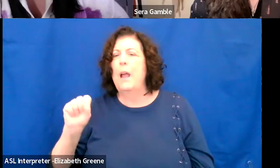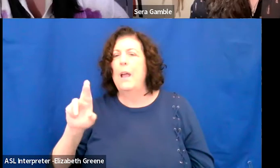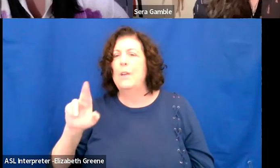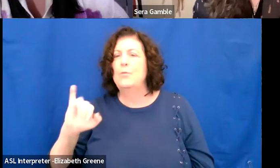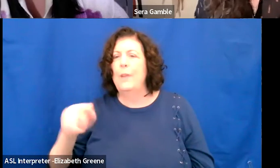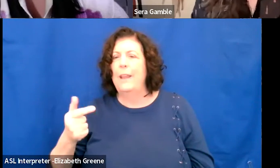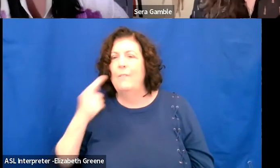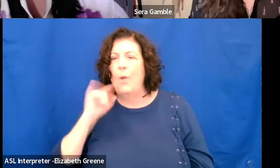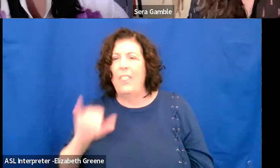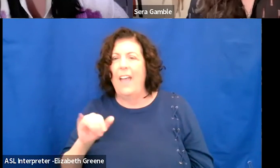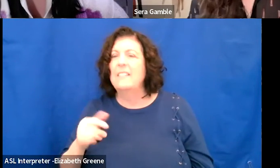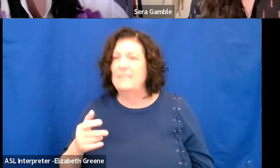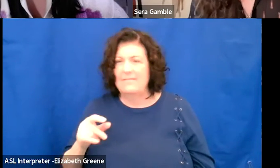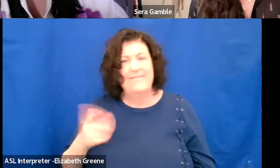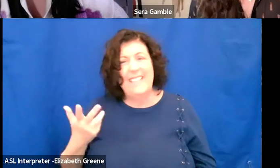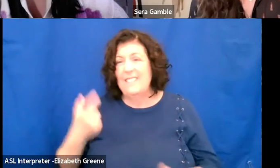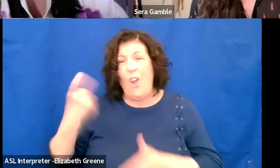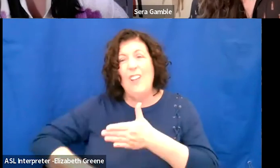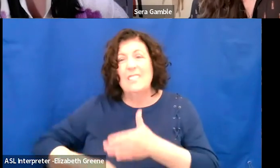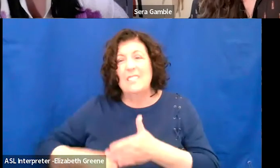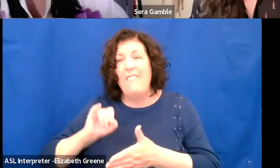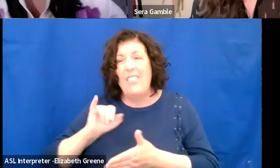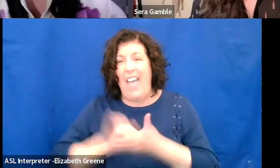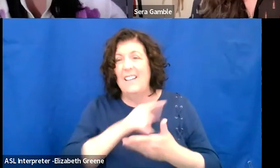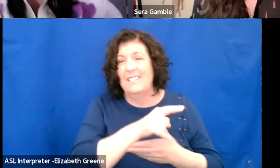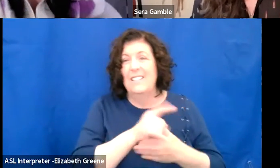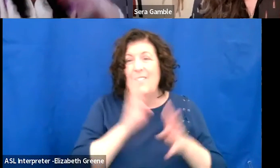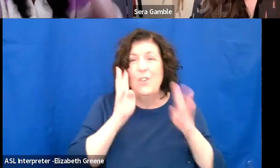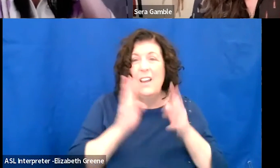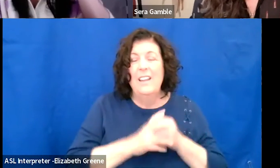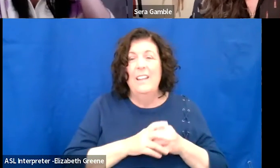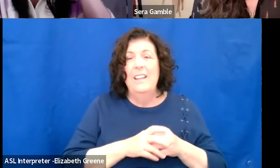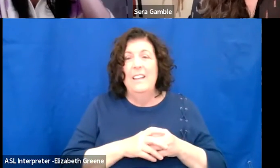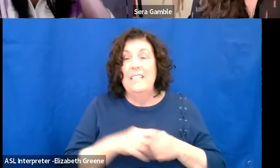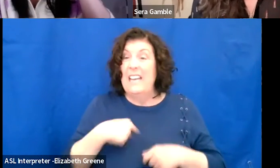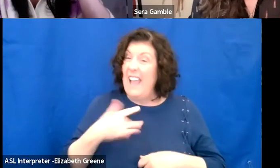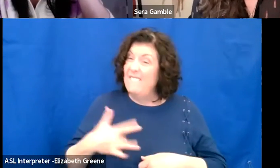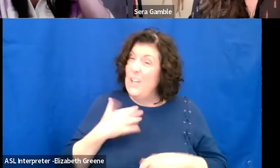think I was ready? I don't know that. I mean, no. I've never been really? Very confident really? About it.